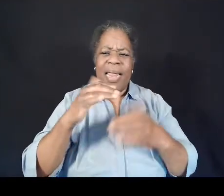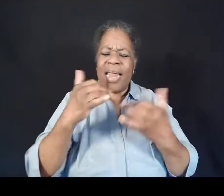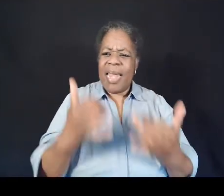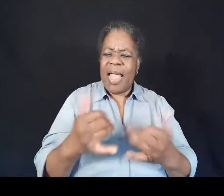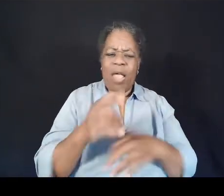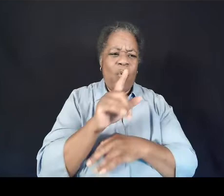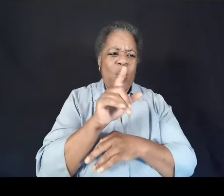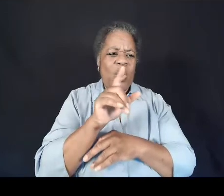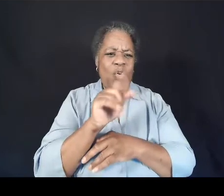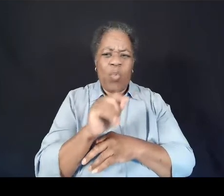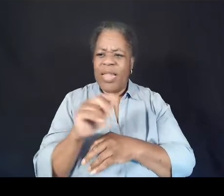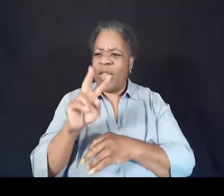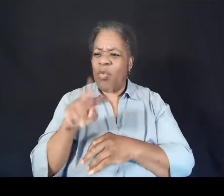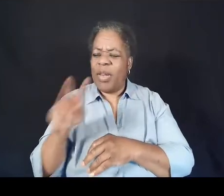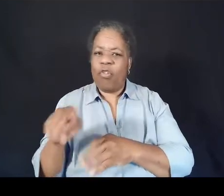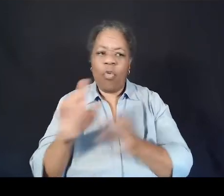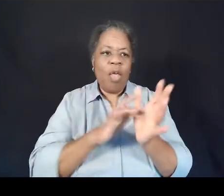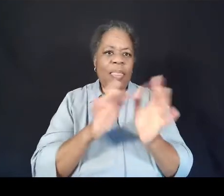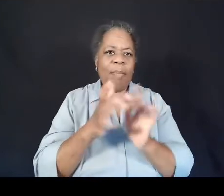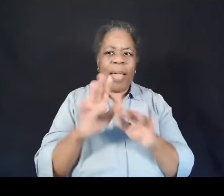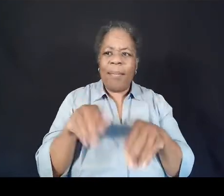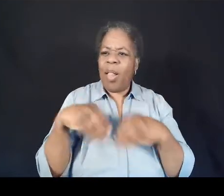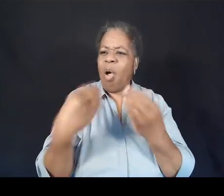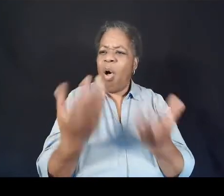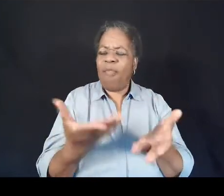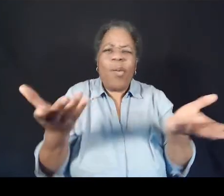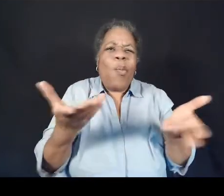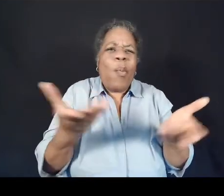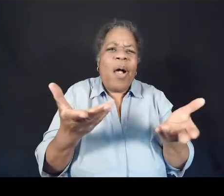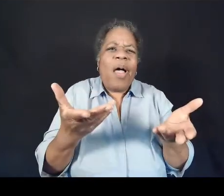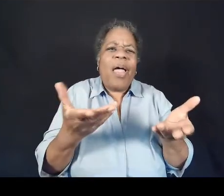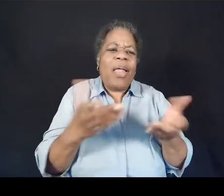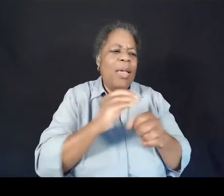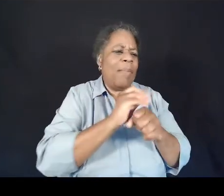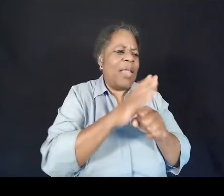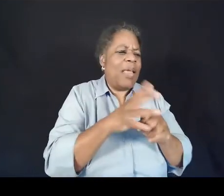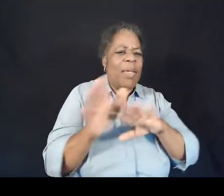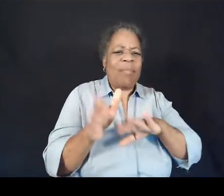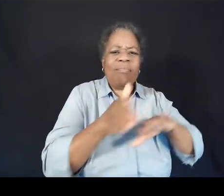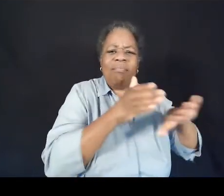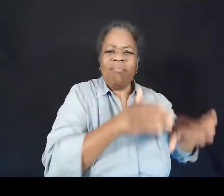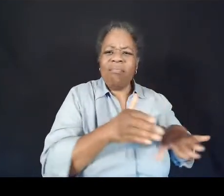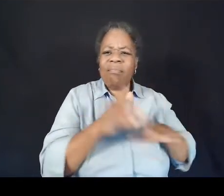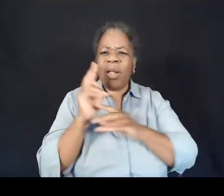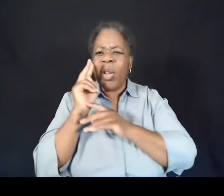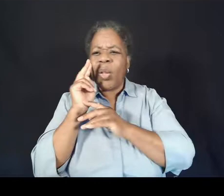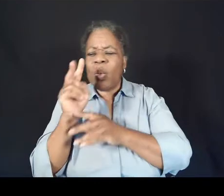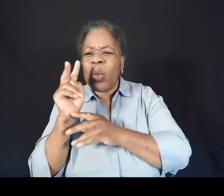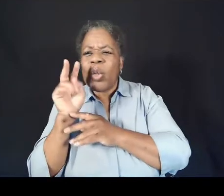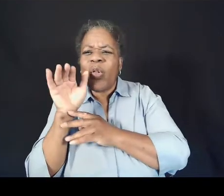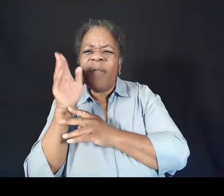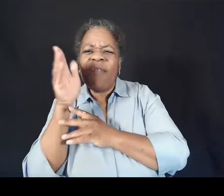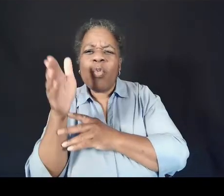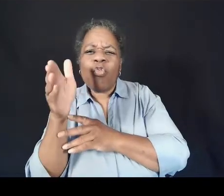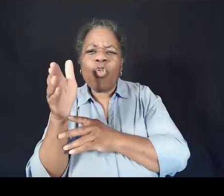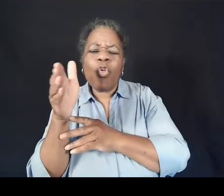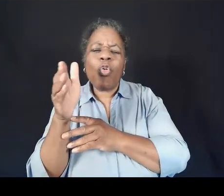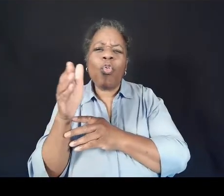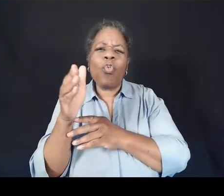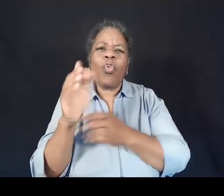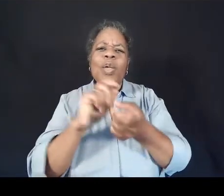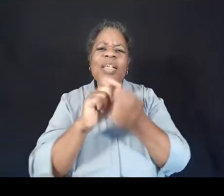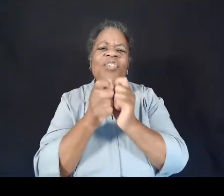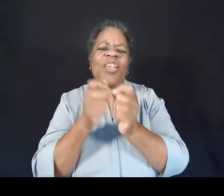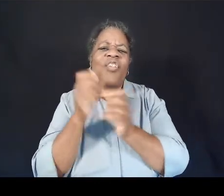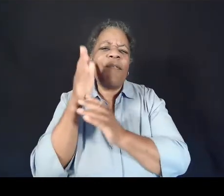us as we look beyond the pandemic to an uncertain and fast-changing future? Well,